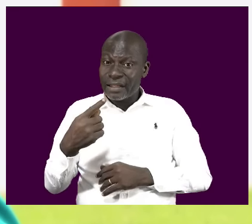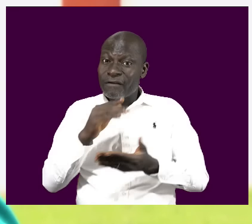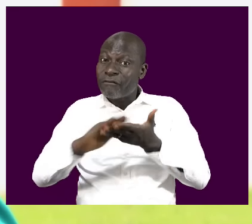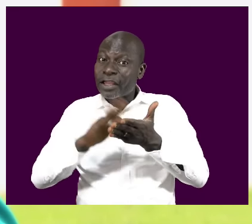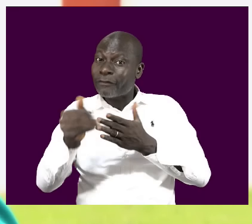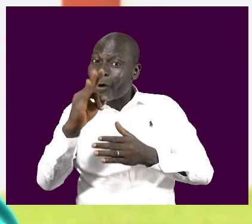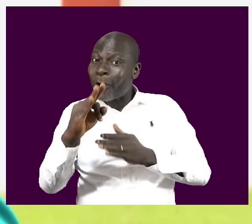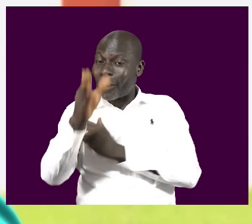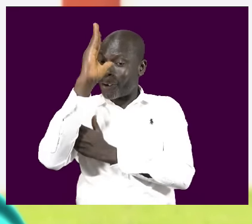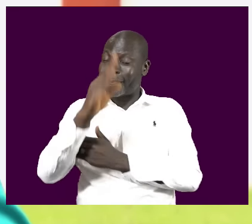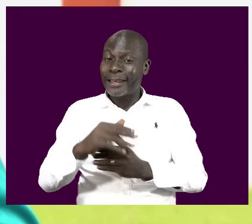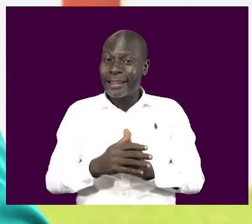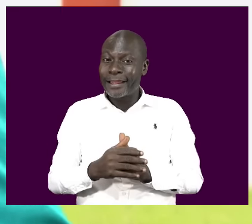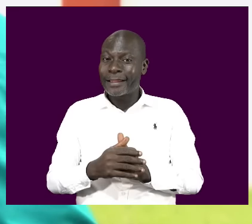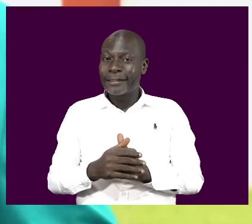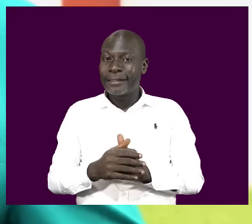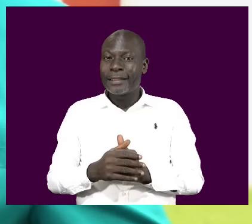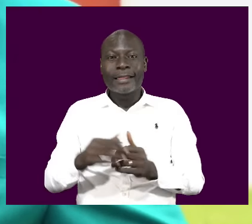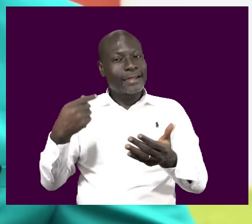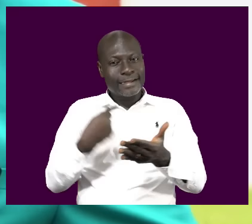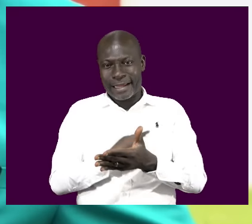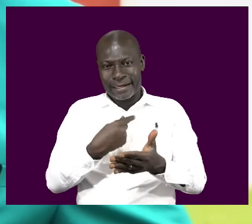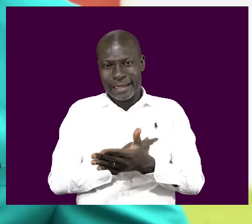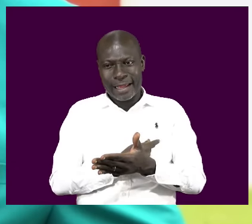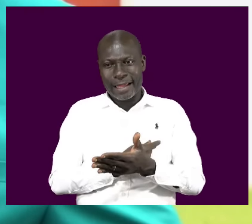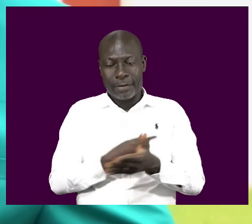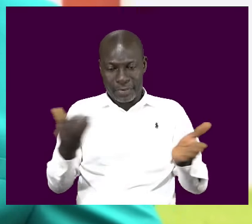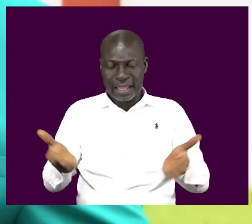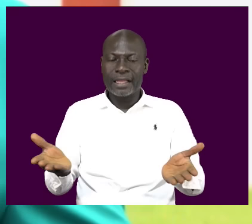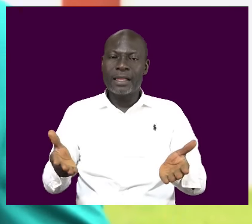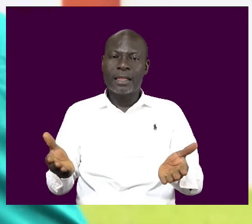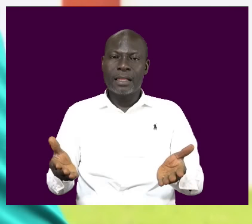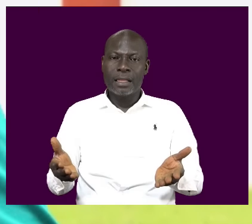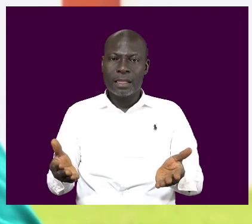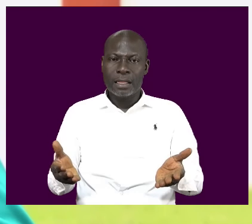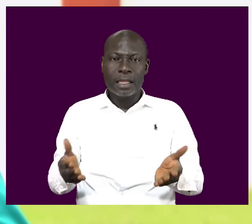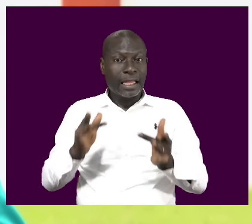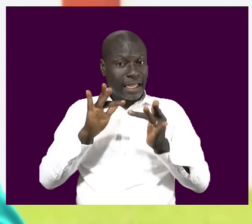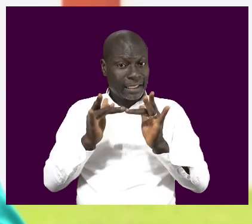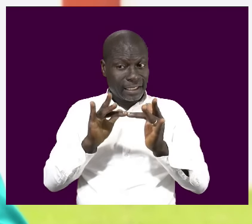fache. Ghana, mine, yante Ghana ha. Ana social media so